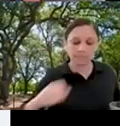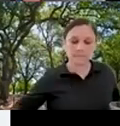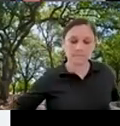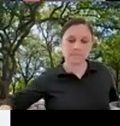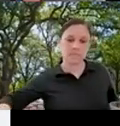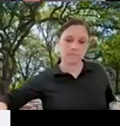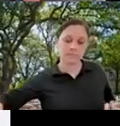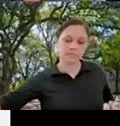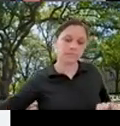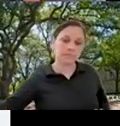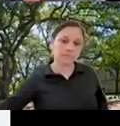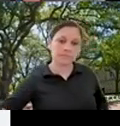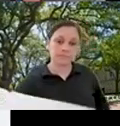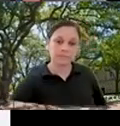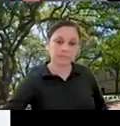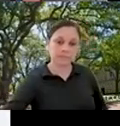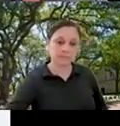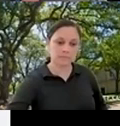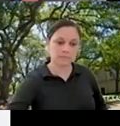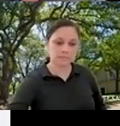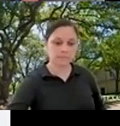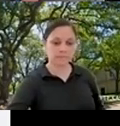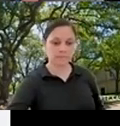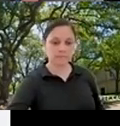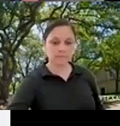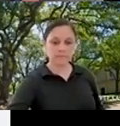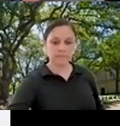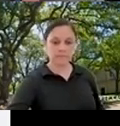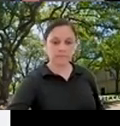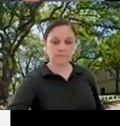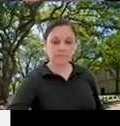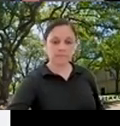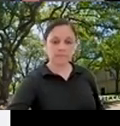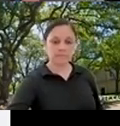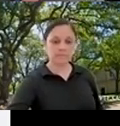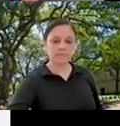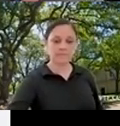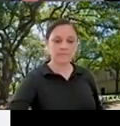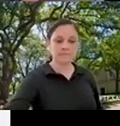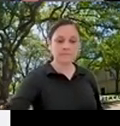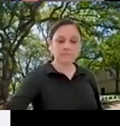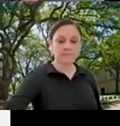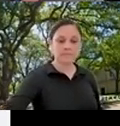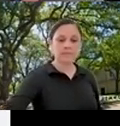here so that we can collaborate, because you can't collaborate if you don't know who to collaborate with.